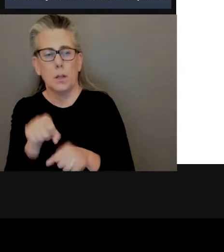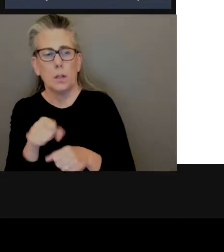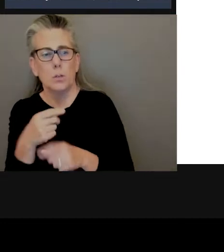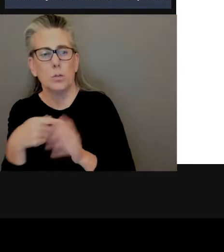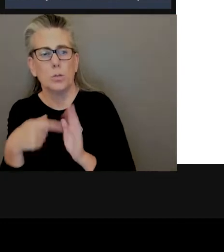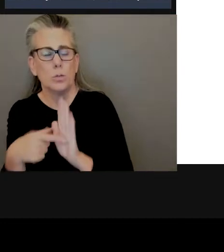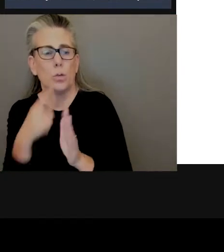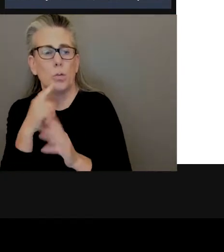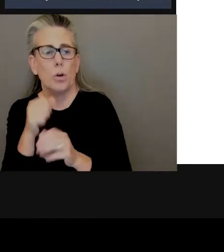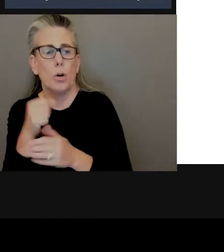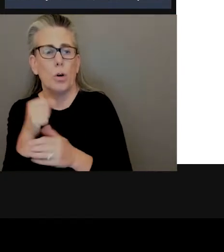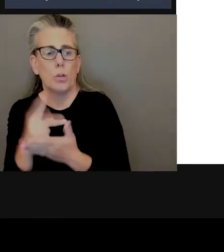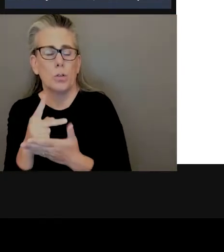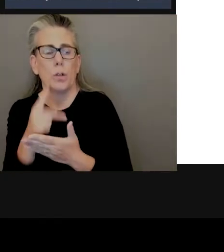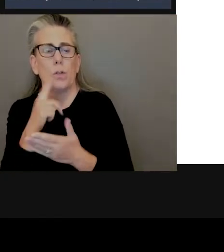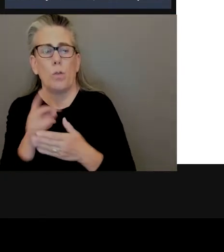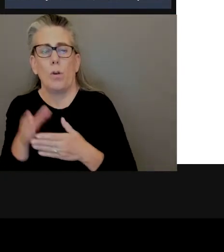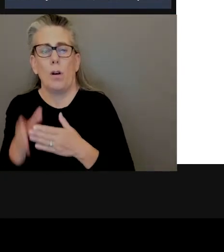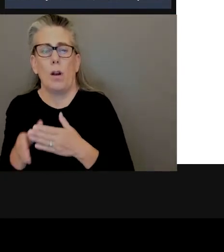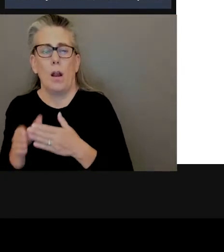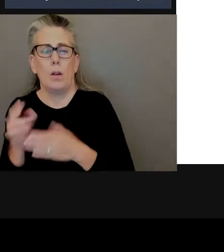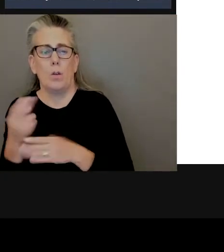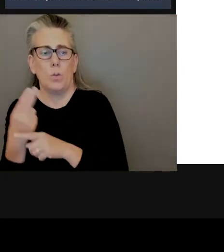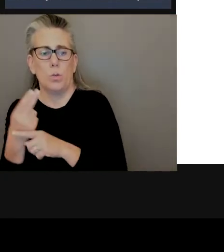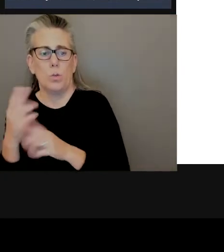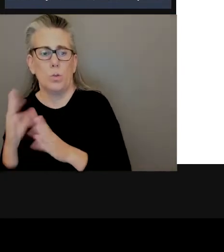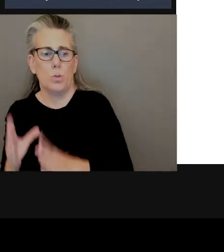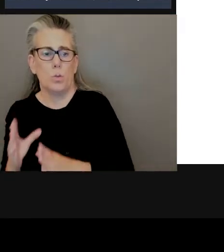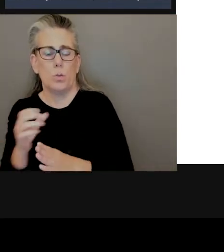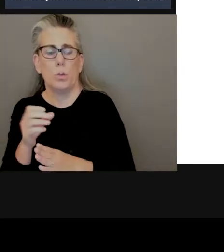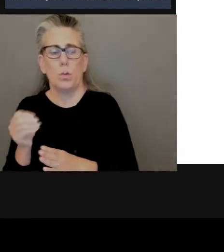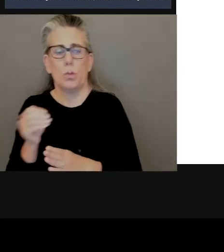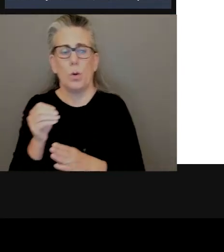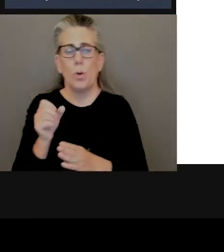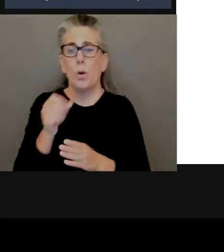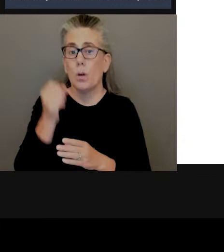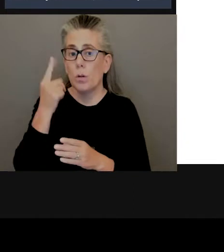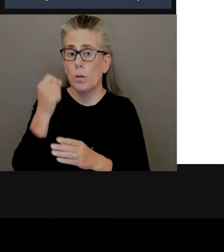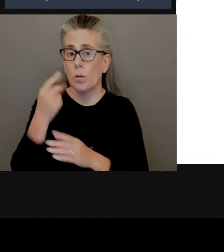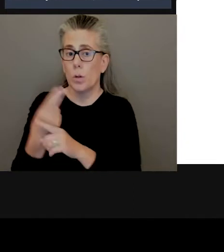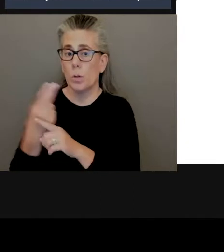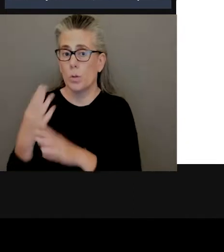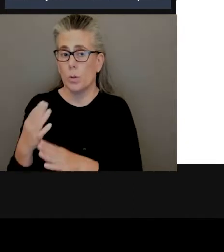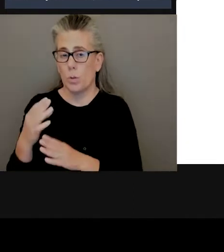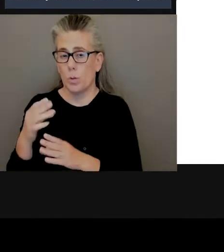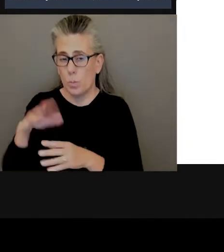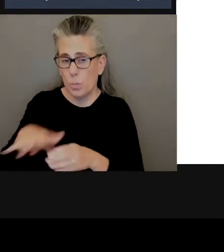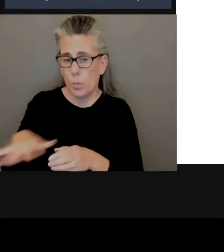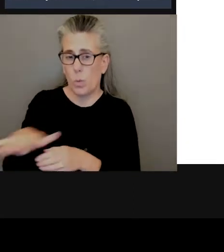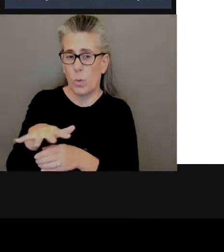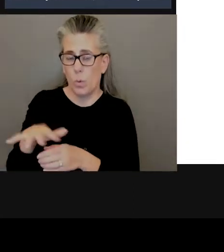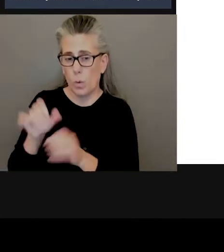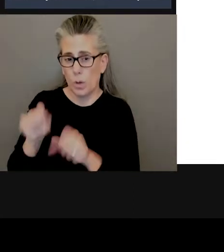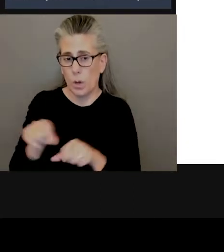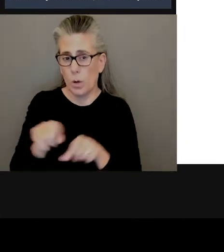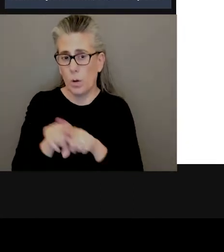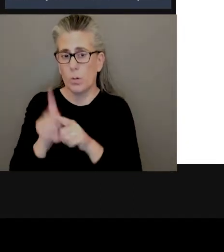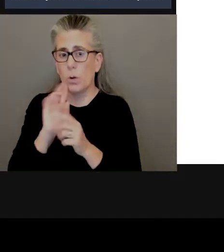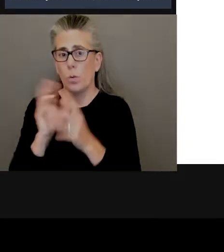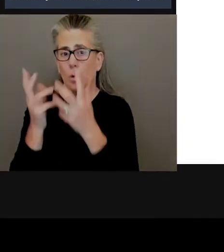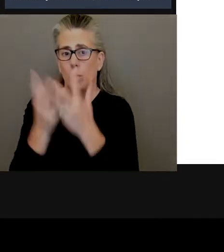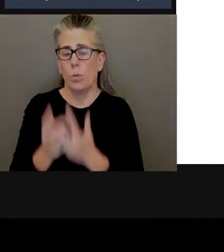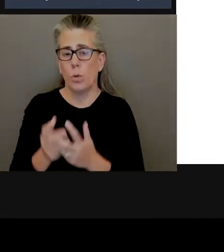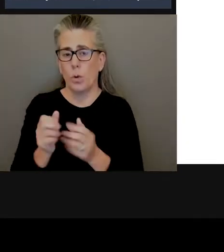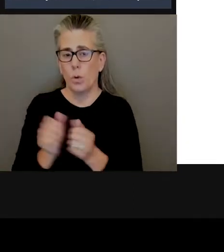have created the users in the Cognito native user pool. However, Cognito can also work with external identity providers